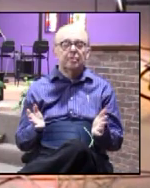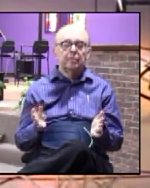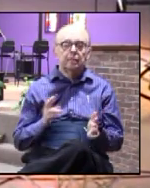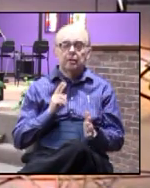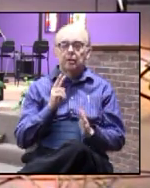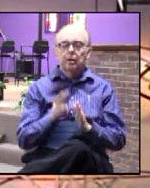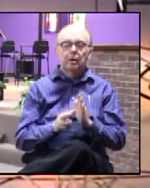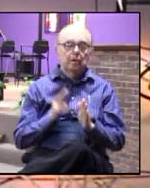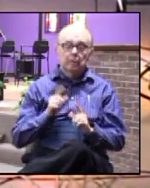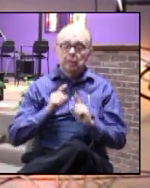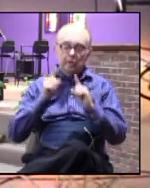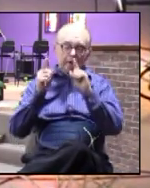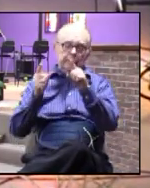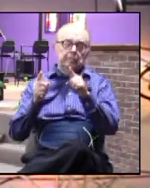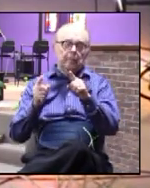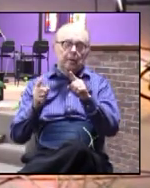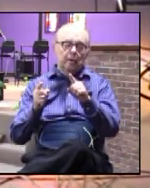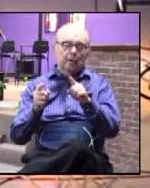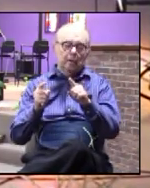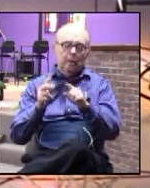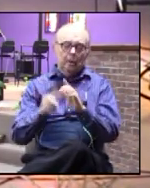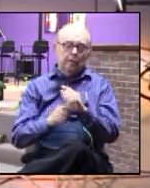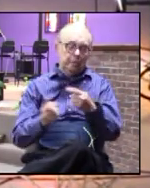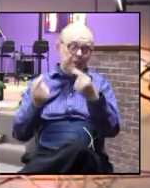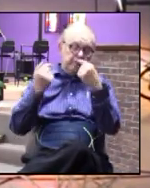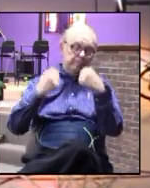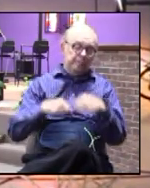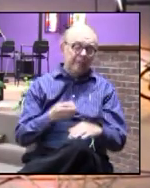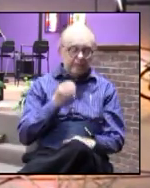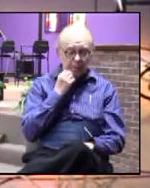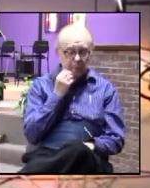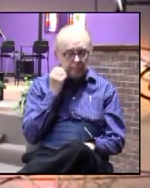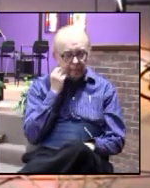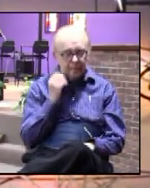2 hours up and 2 hours back.